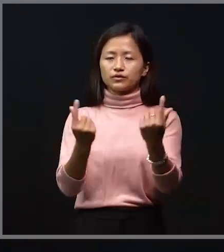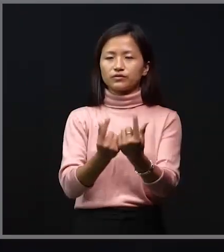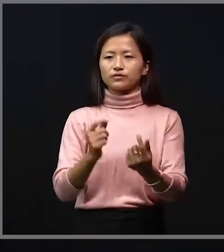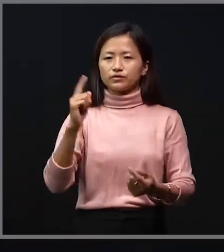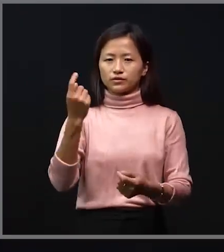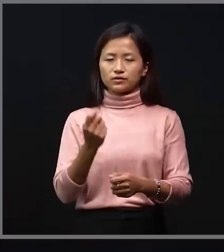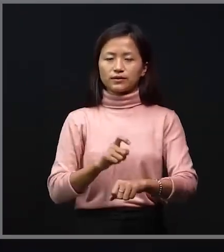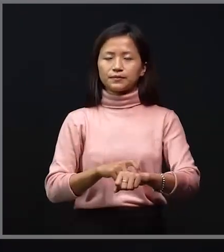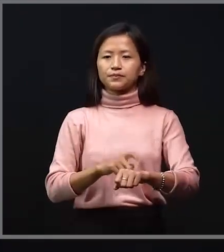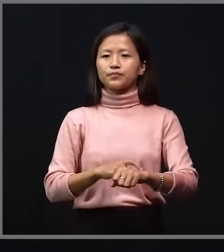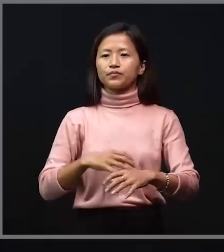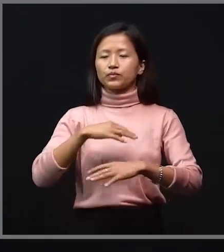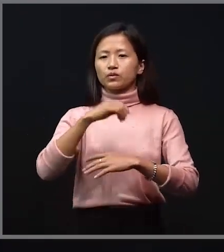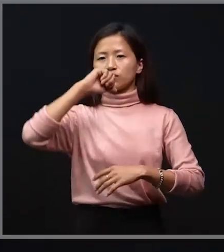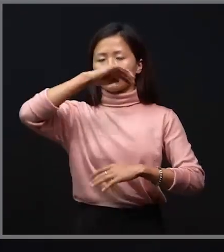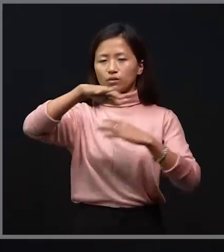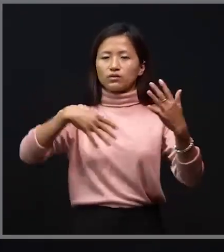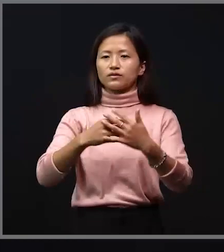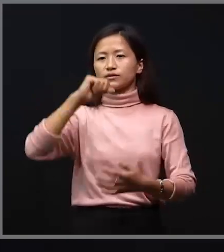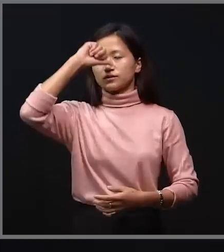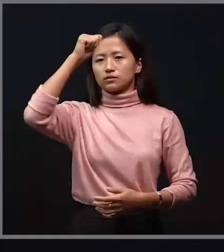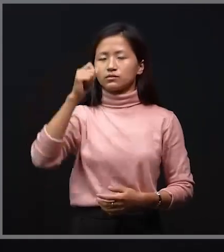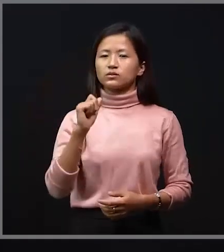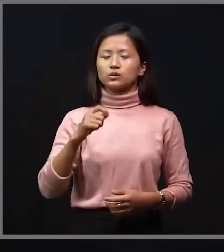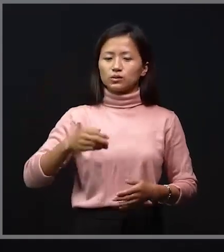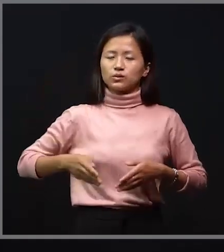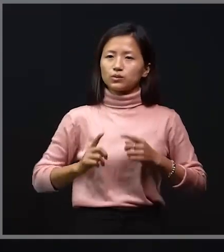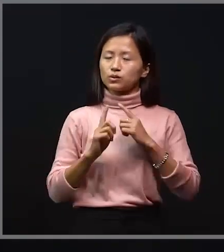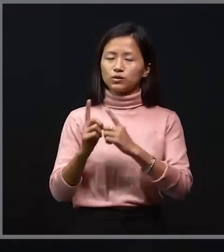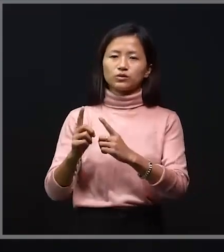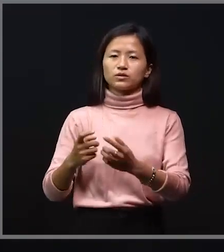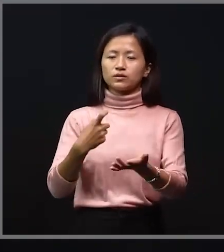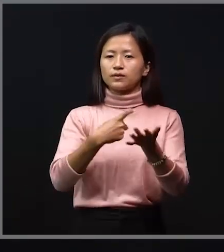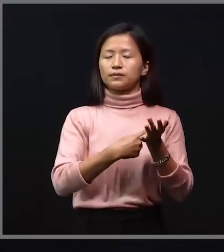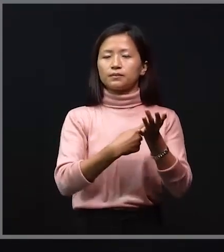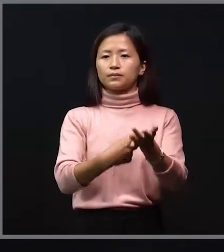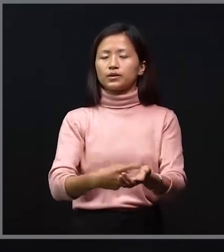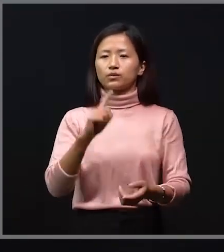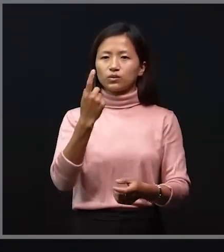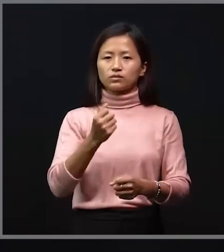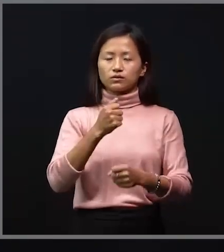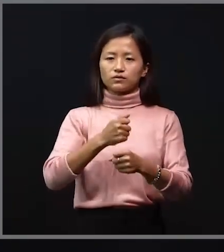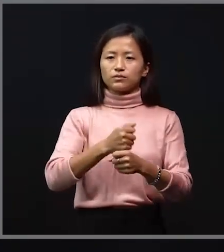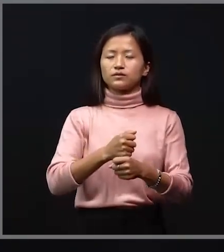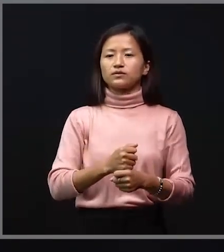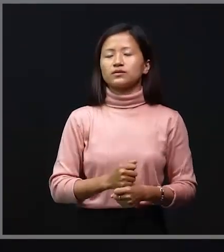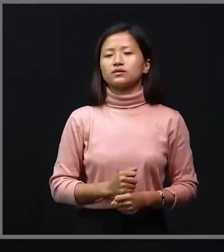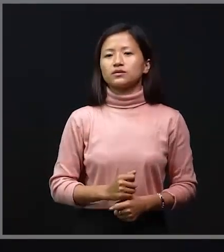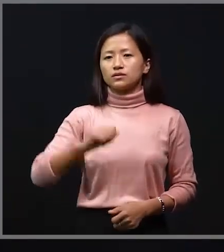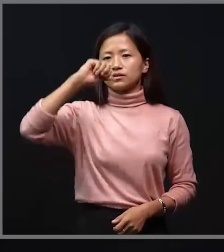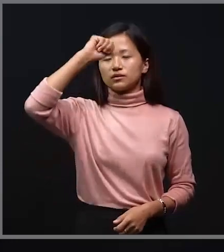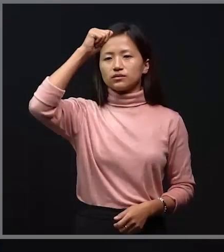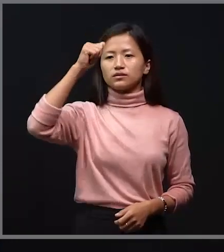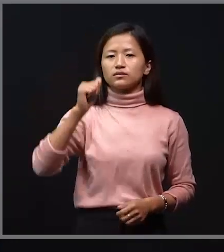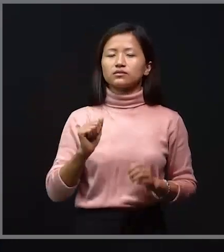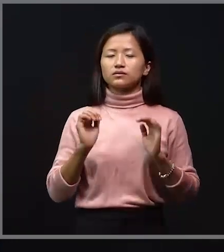the whole of India came to be ruled by one government. Then we have also discussed that for the first time, the Indians,